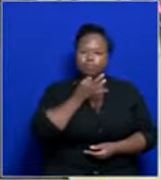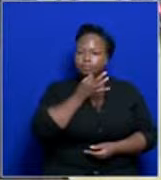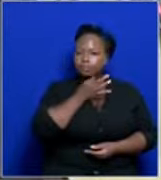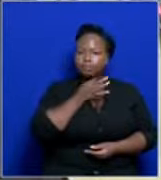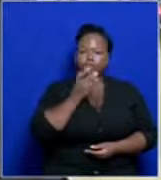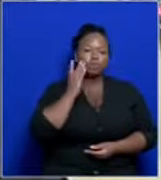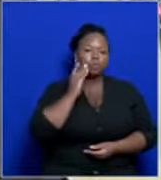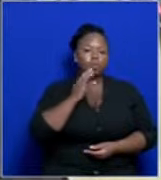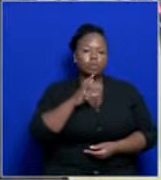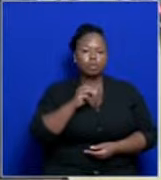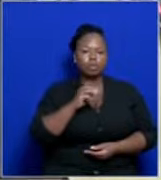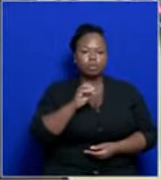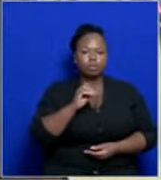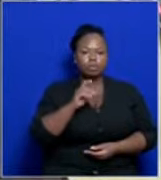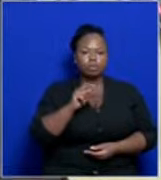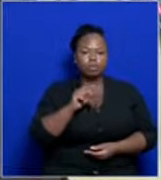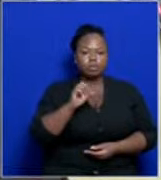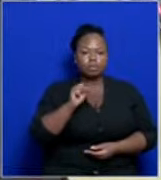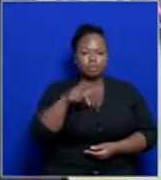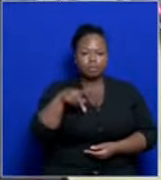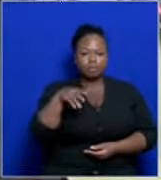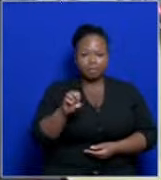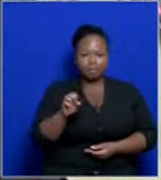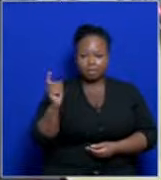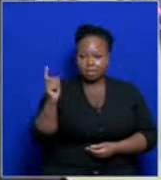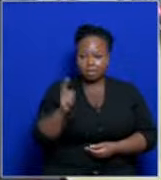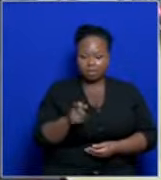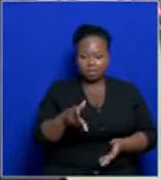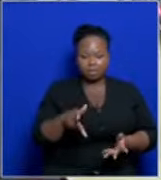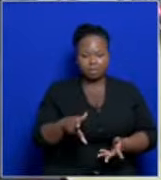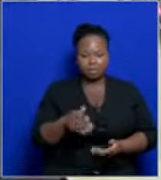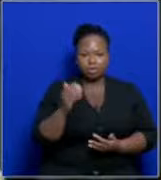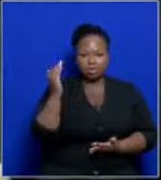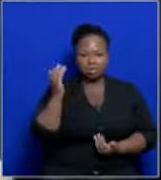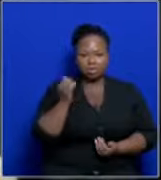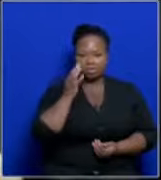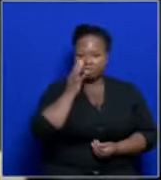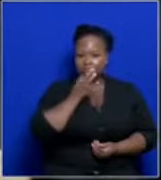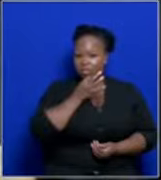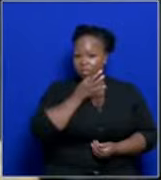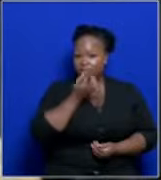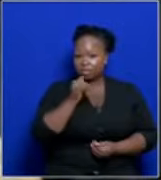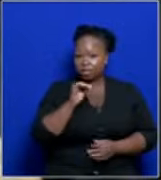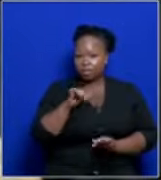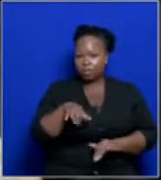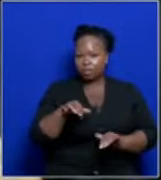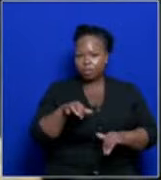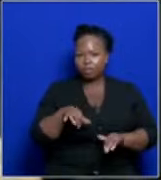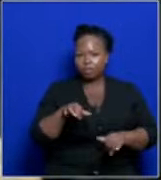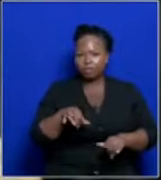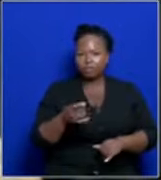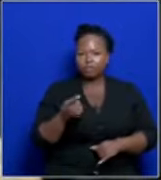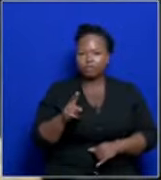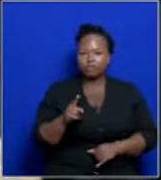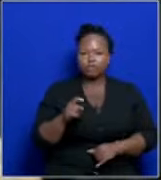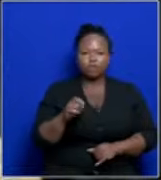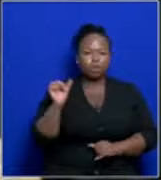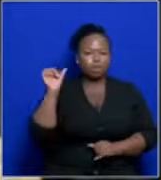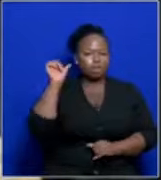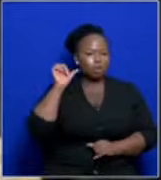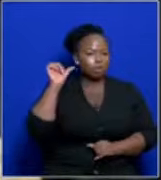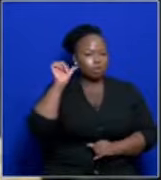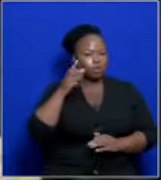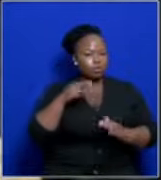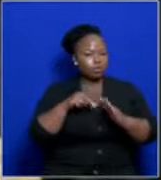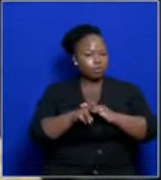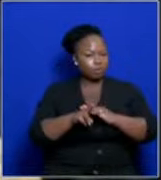you expect that she will say that she's still waiting for the audio visuals. For this matter,